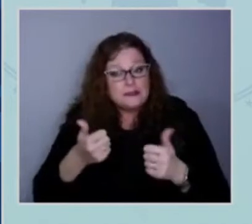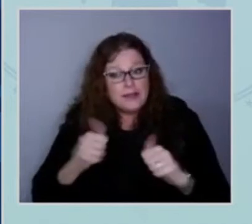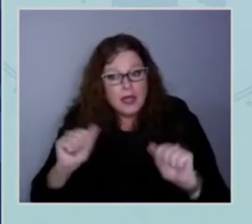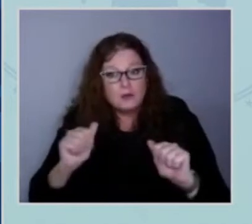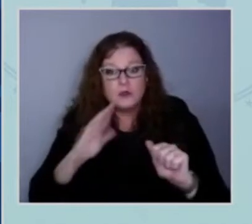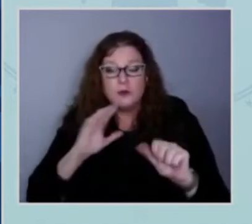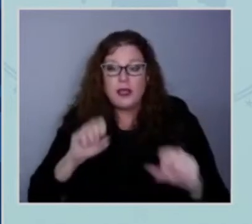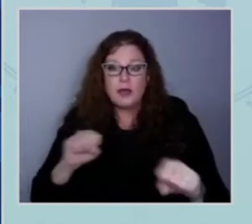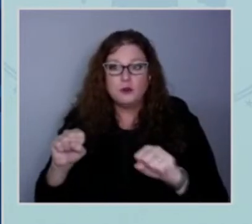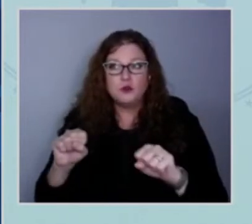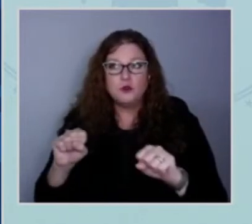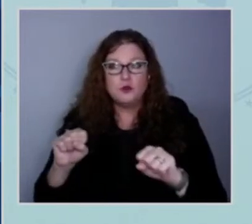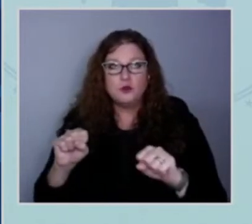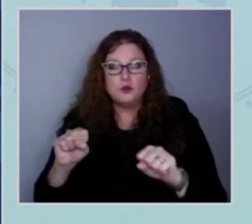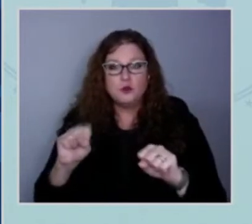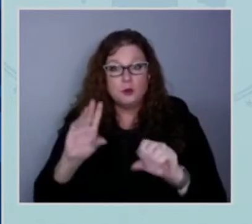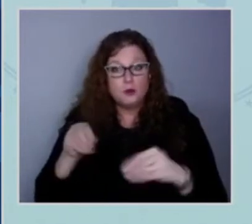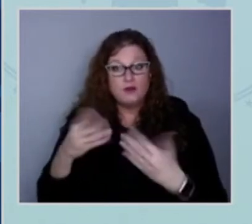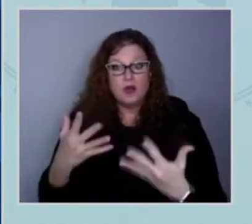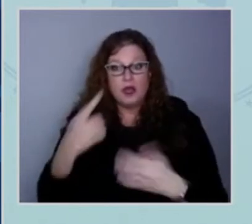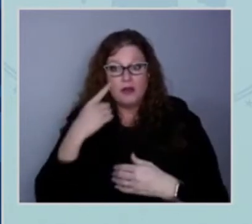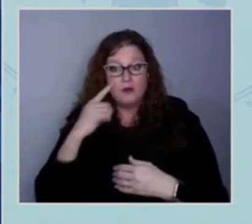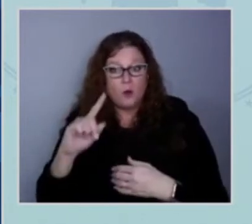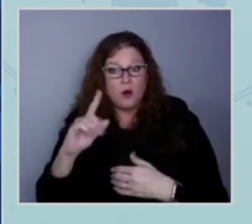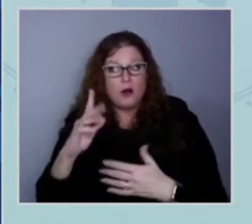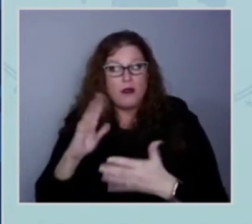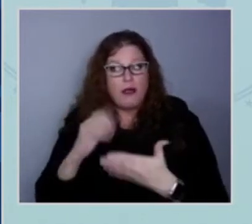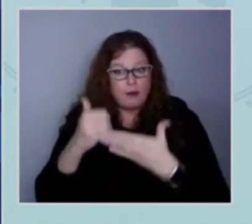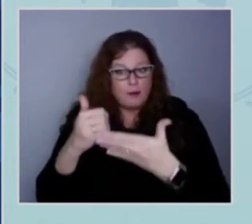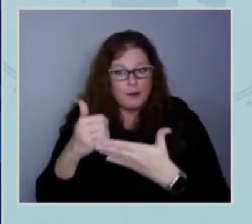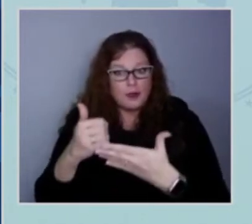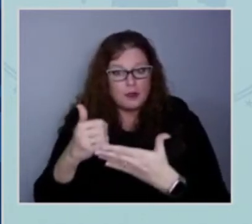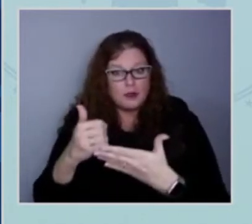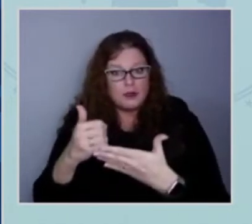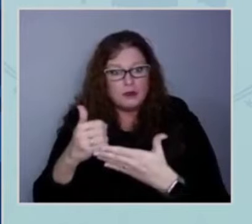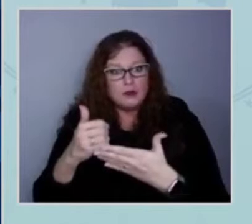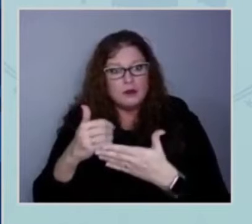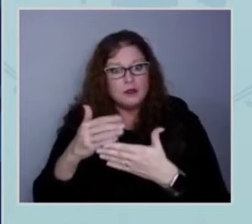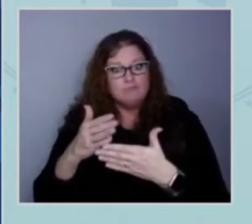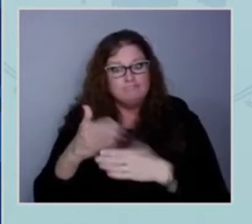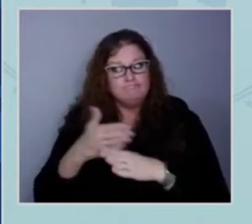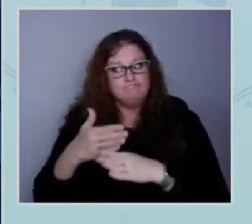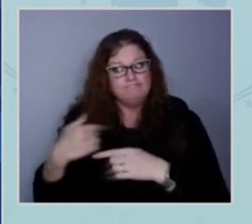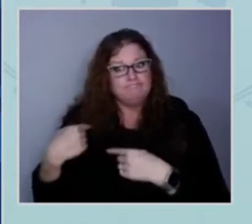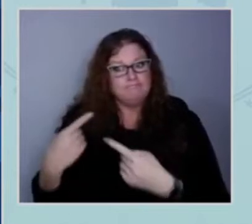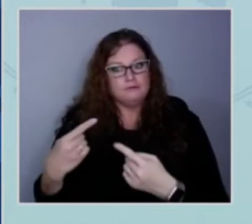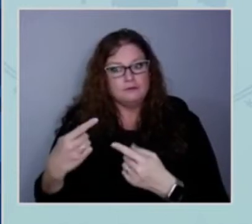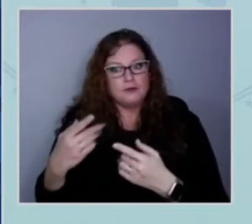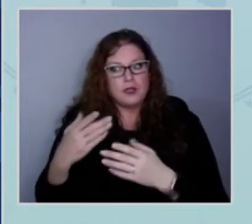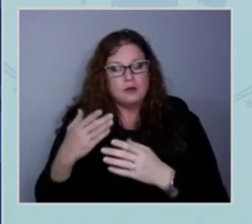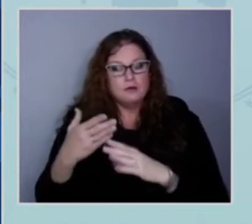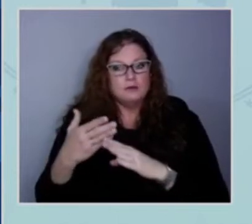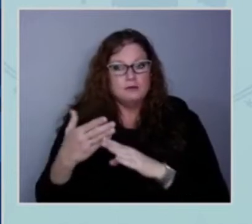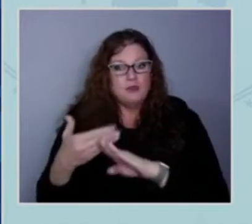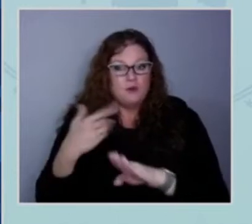January 20th. There's been an attempt to be able to provide for